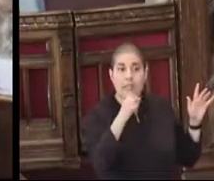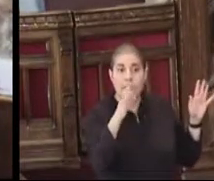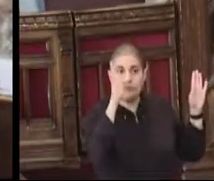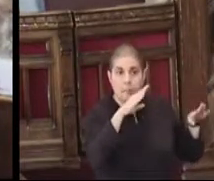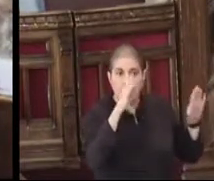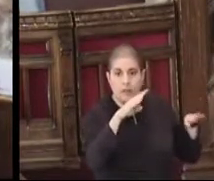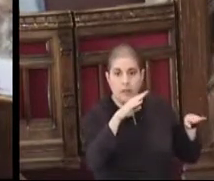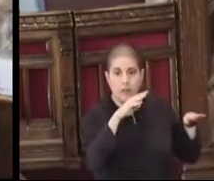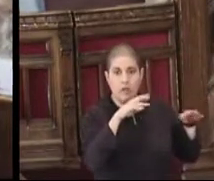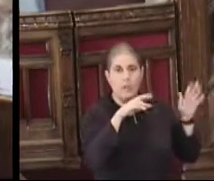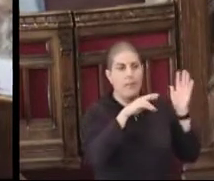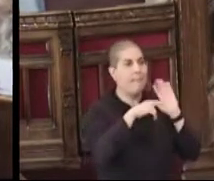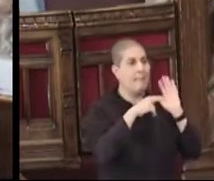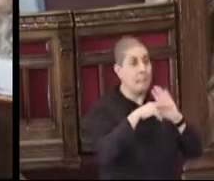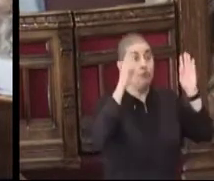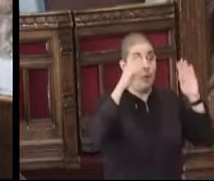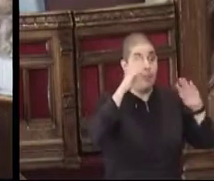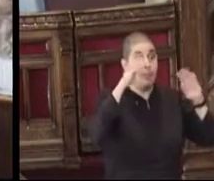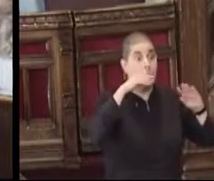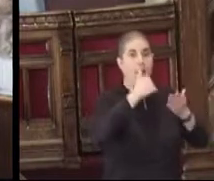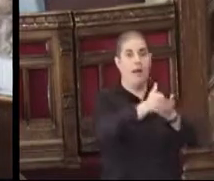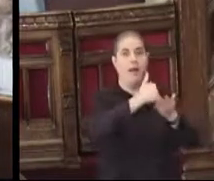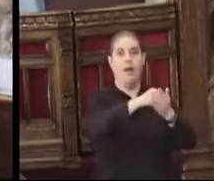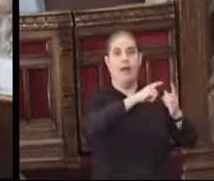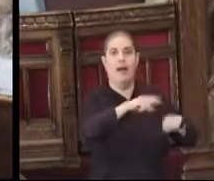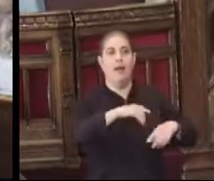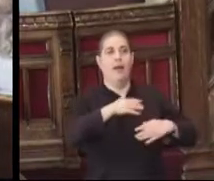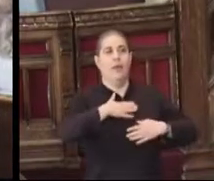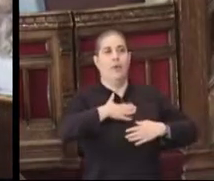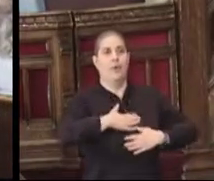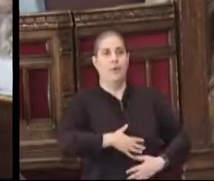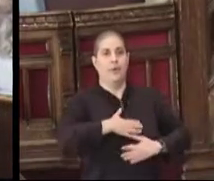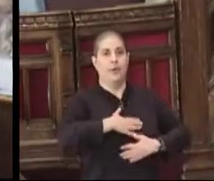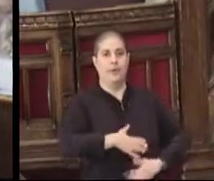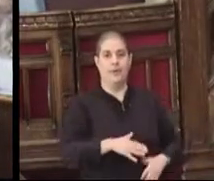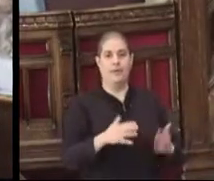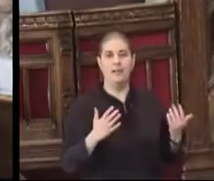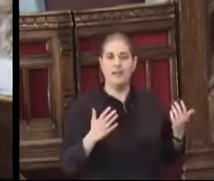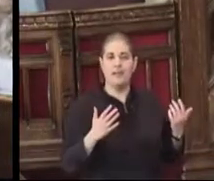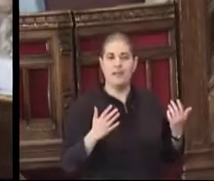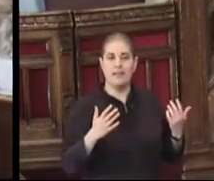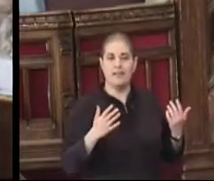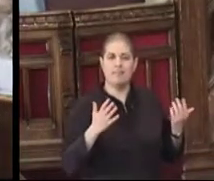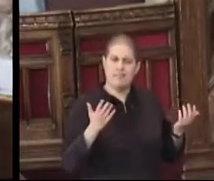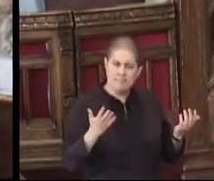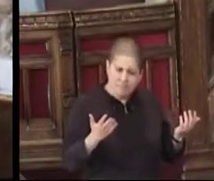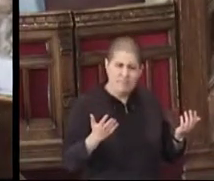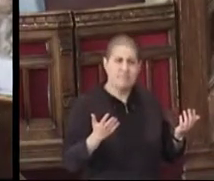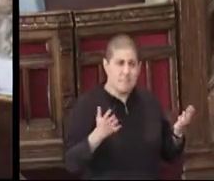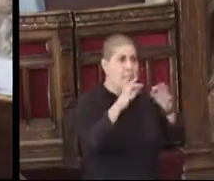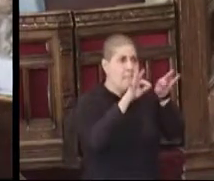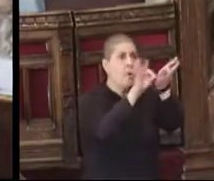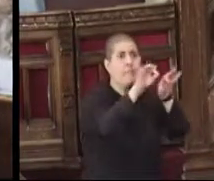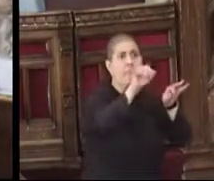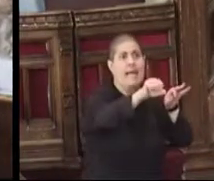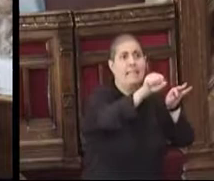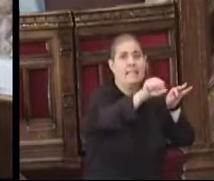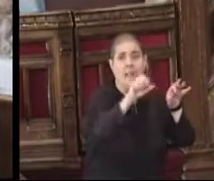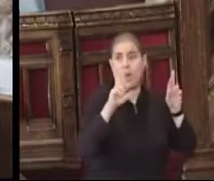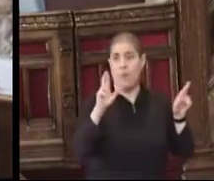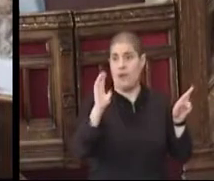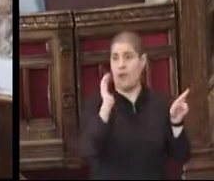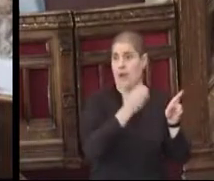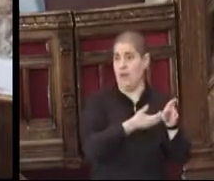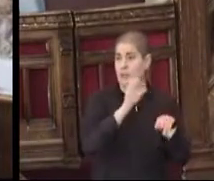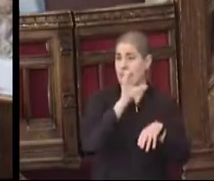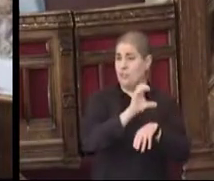over troubled water that Christianity has been a lot of the time. And while that is important, and I hope that our church